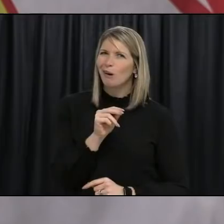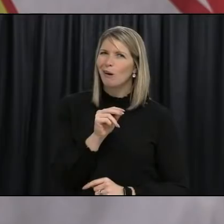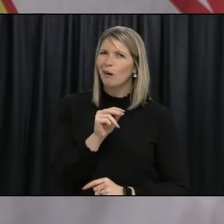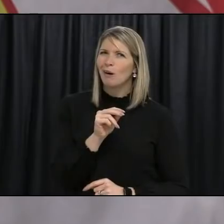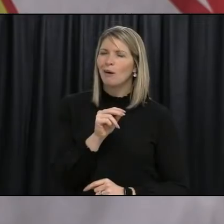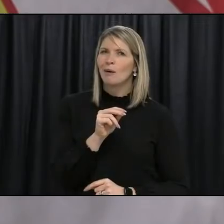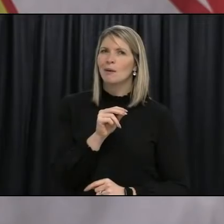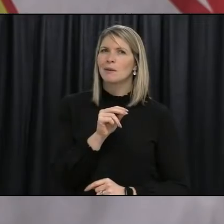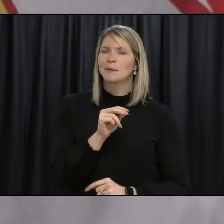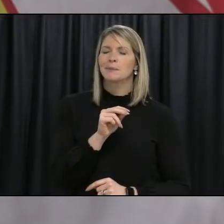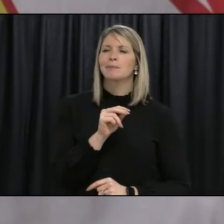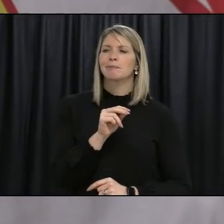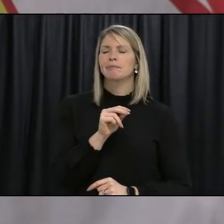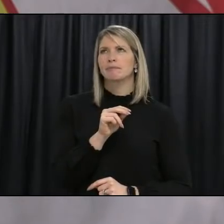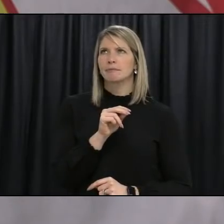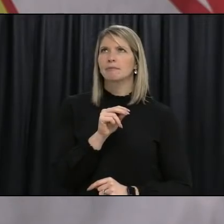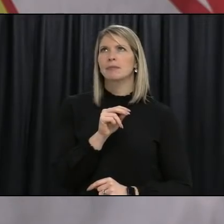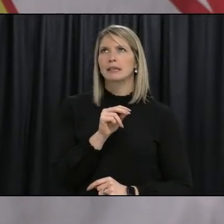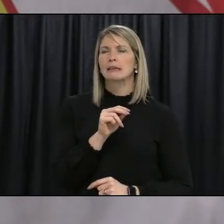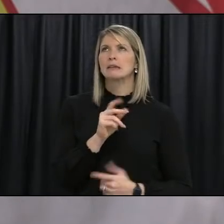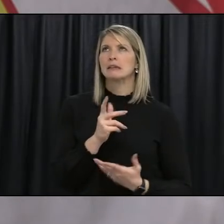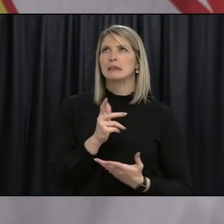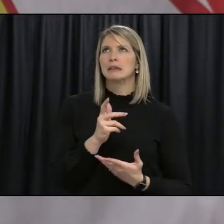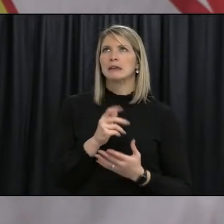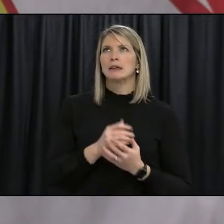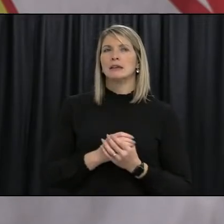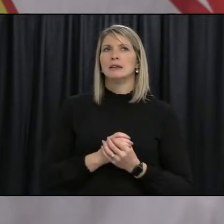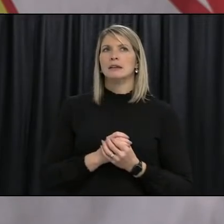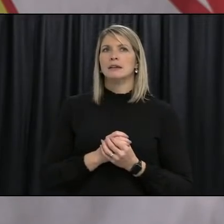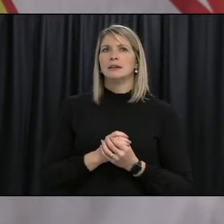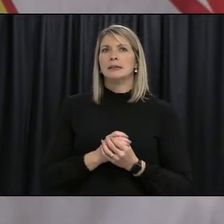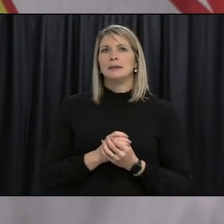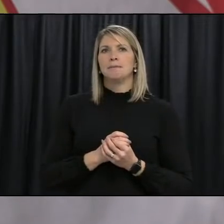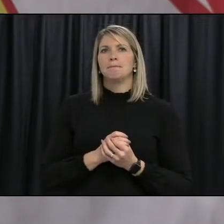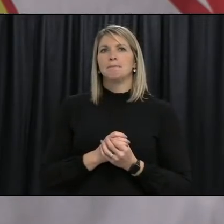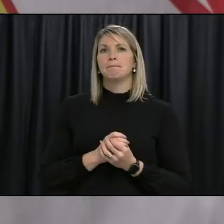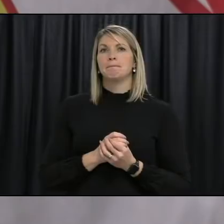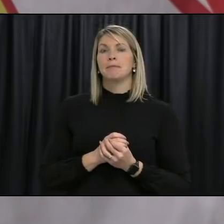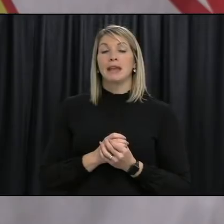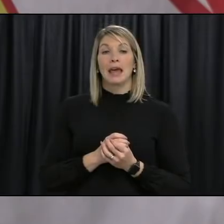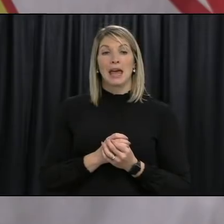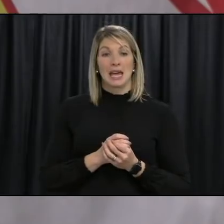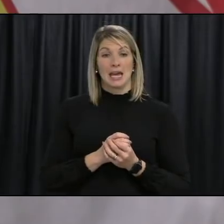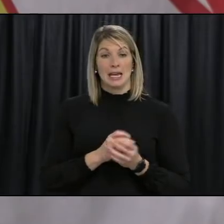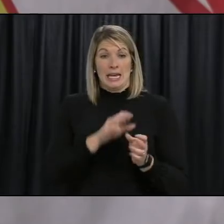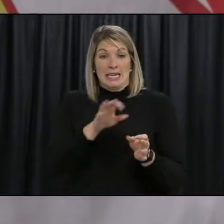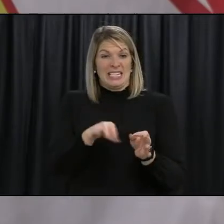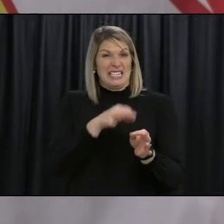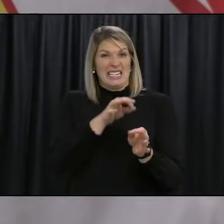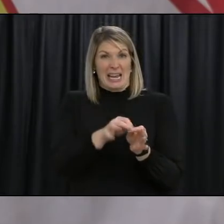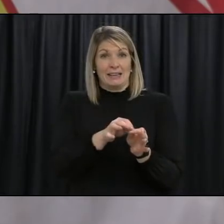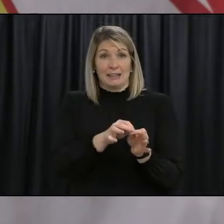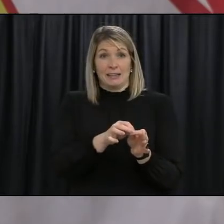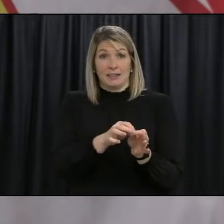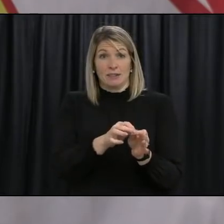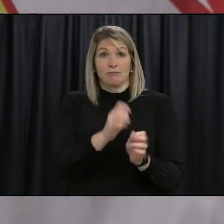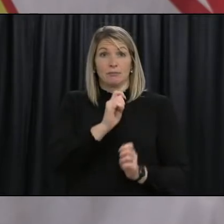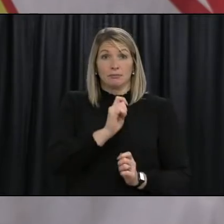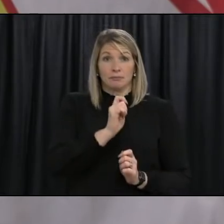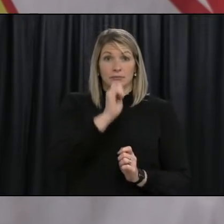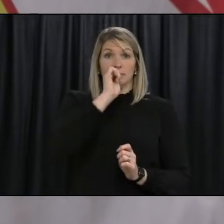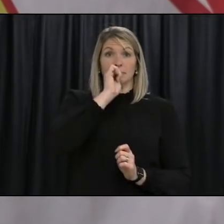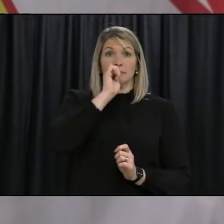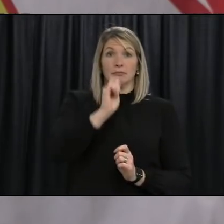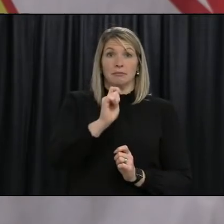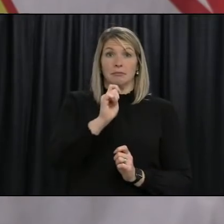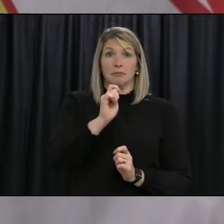judiciously. It's not the be-all and end-all with regard to, you know, if somebody